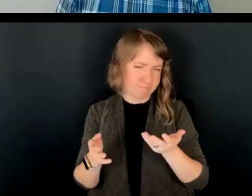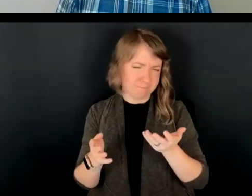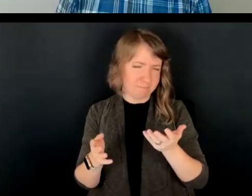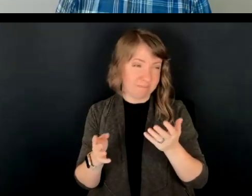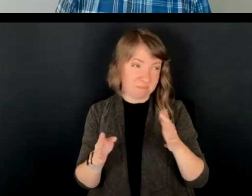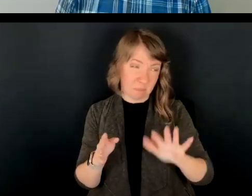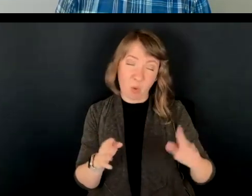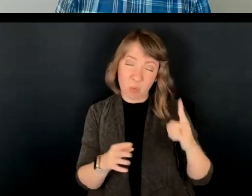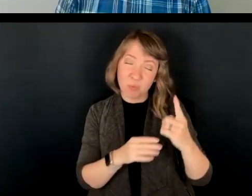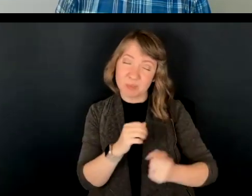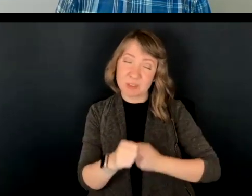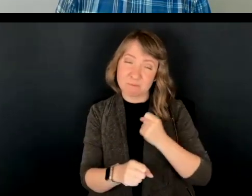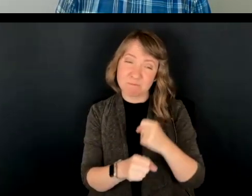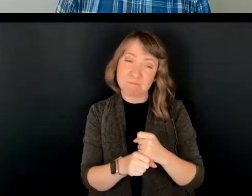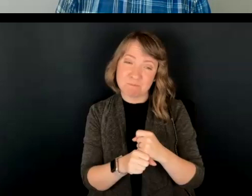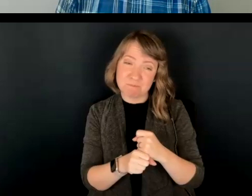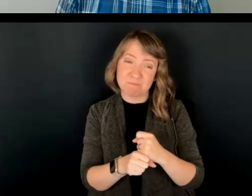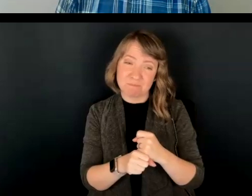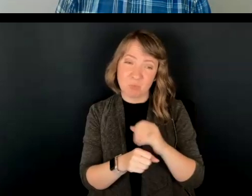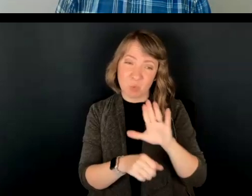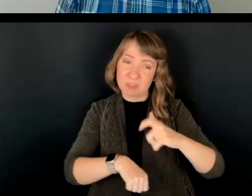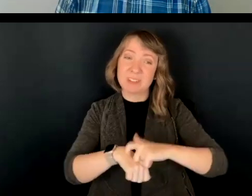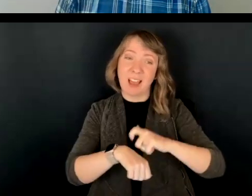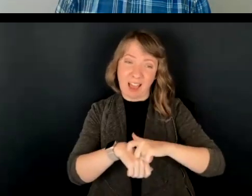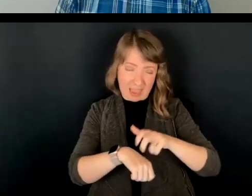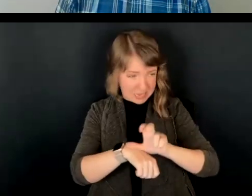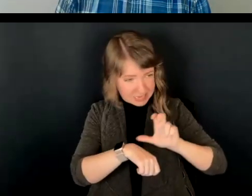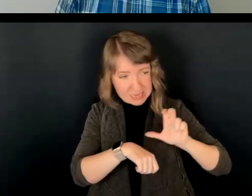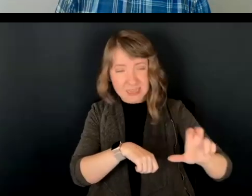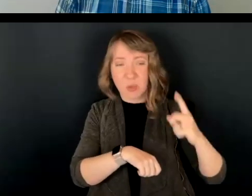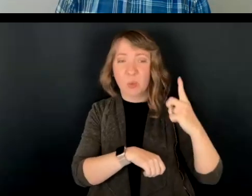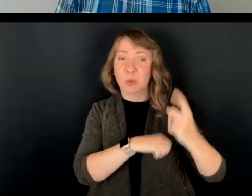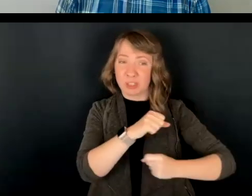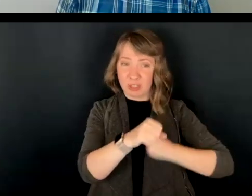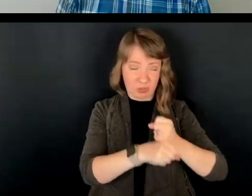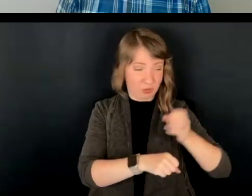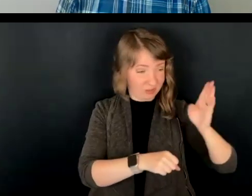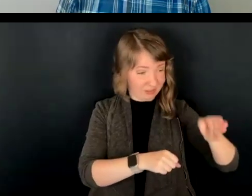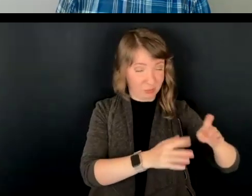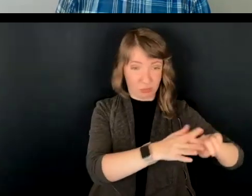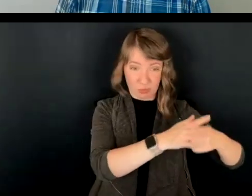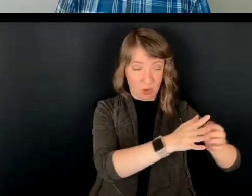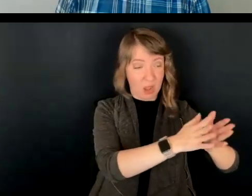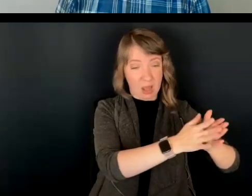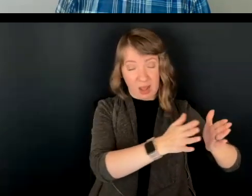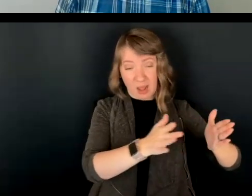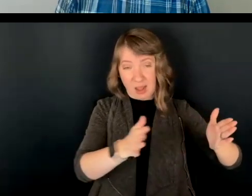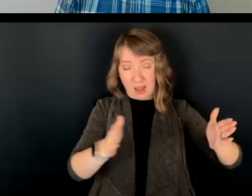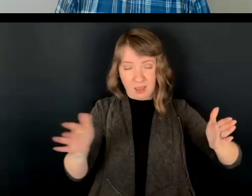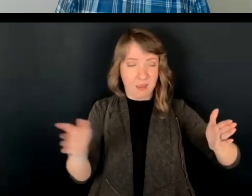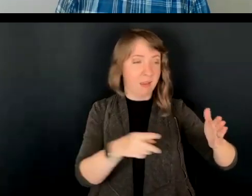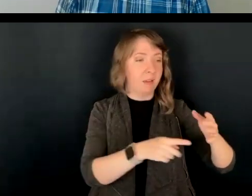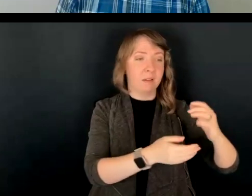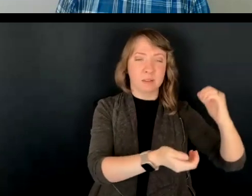year is a good investment of time from the start to getting it through both sides, administrative